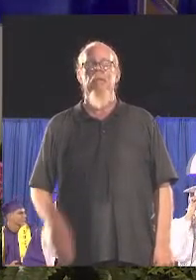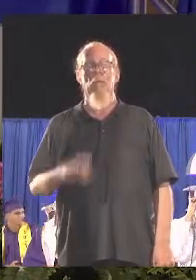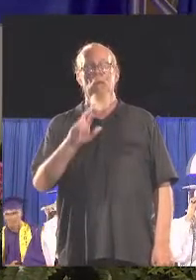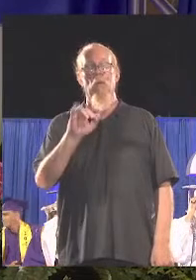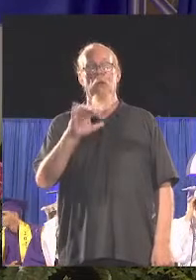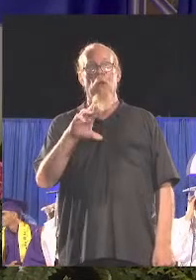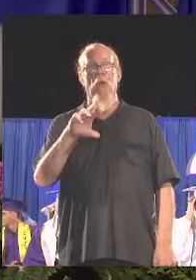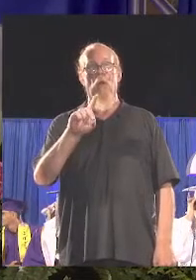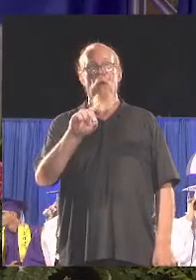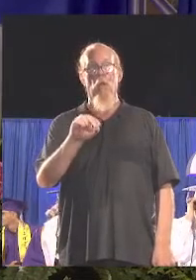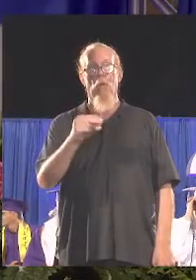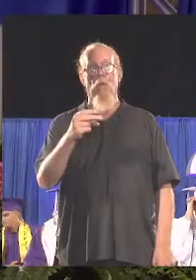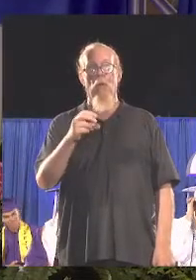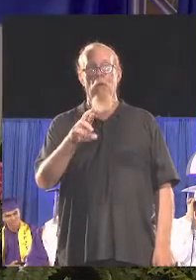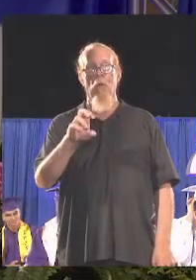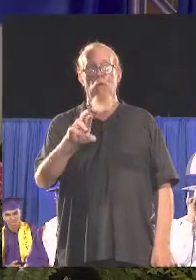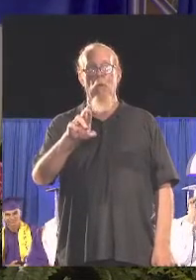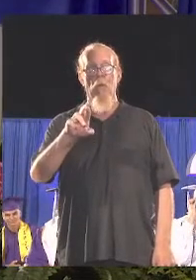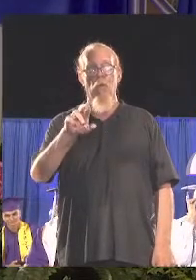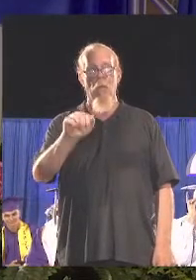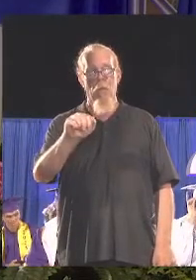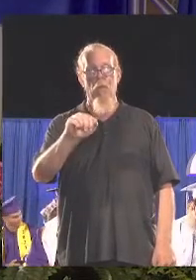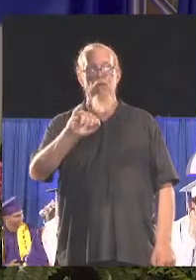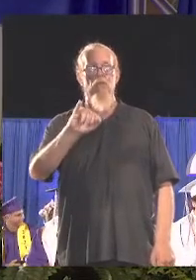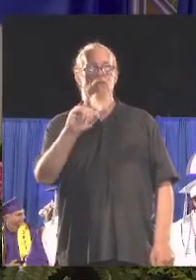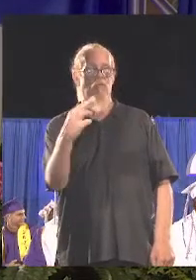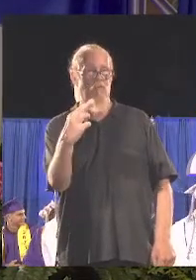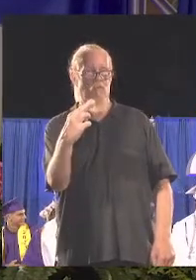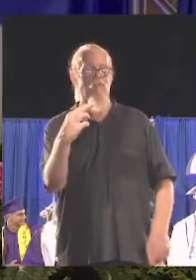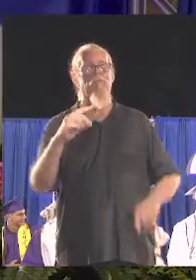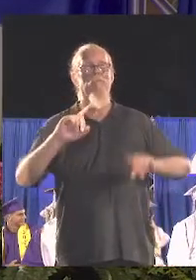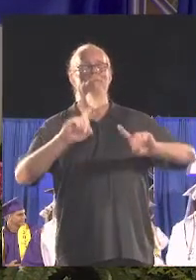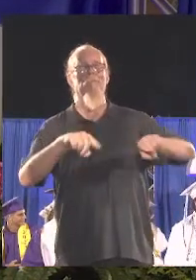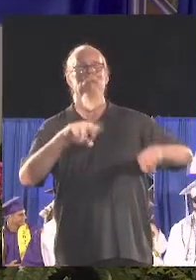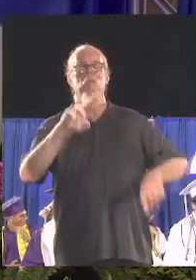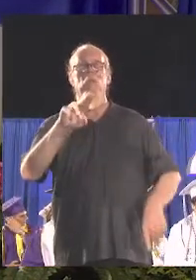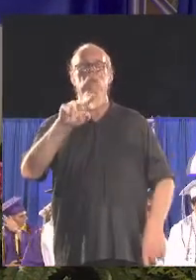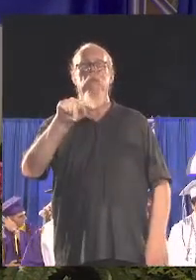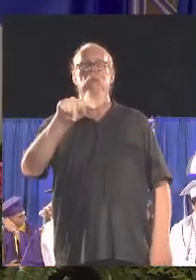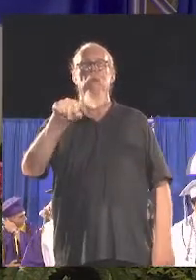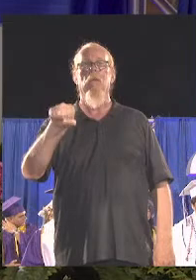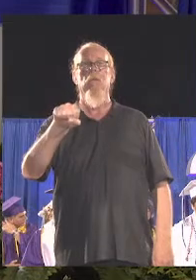Ricardo Herrera Jr., the University of Texas, San Antonio.